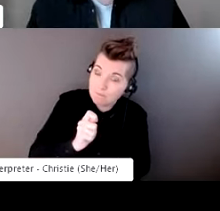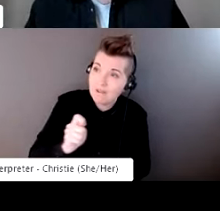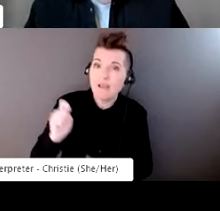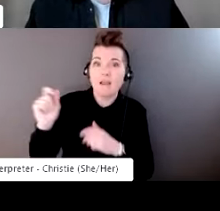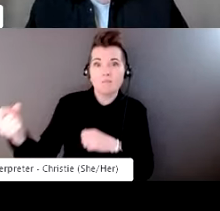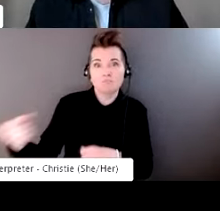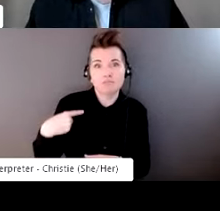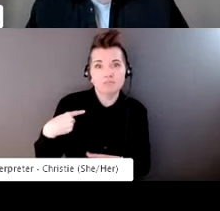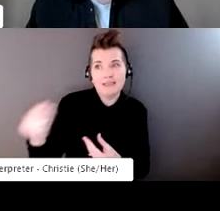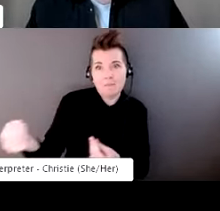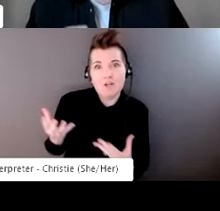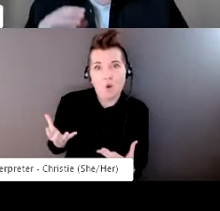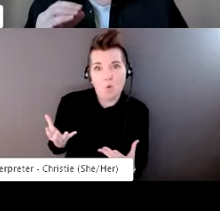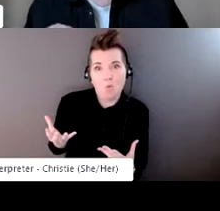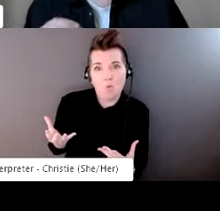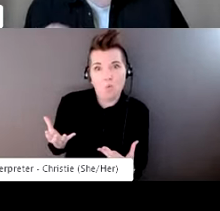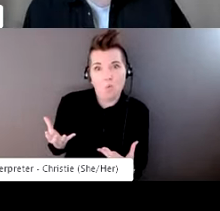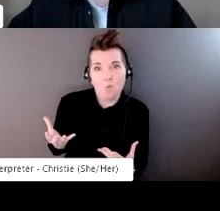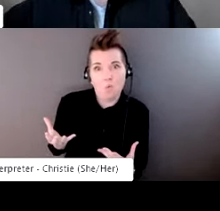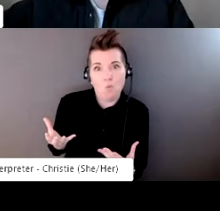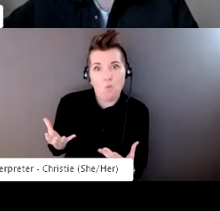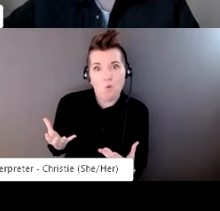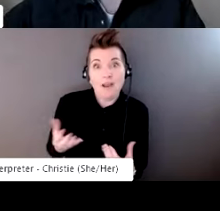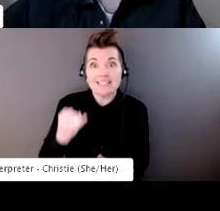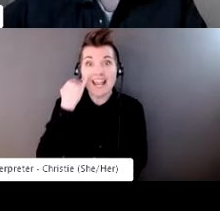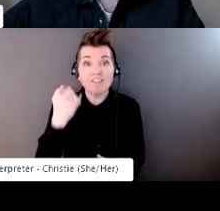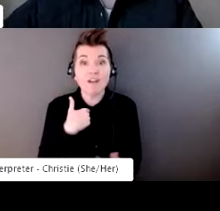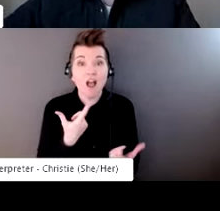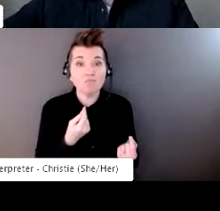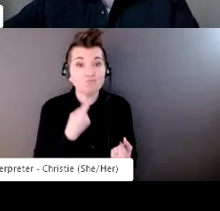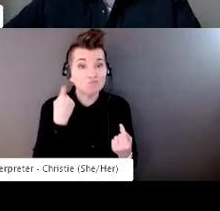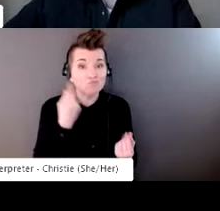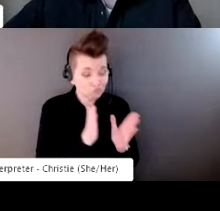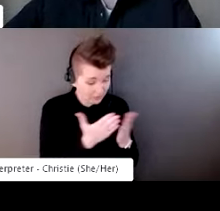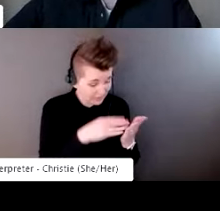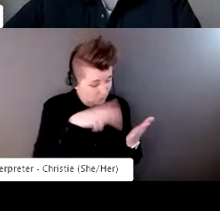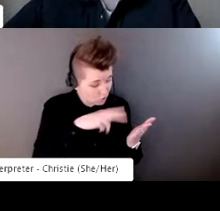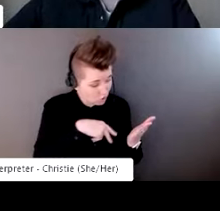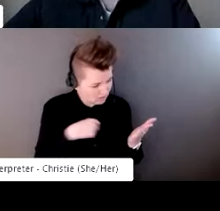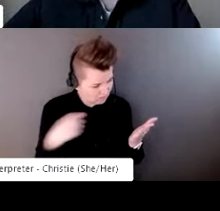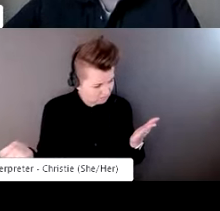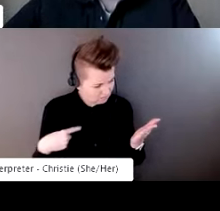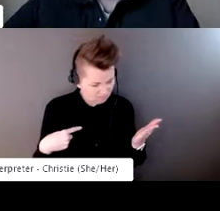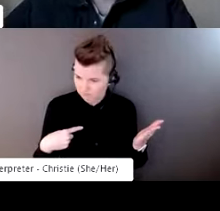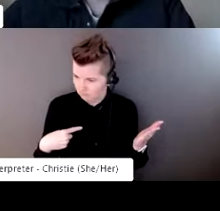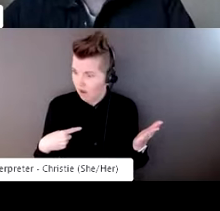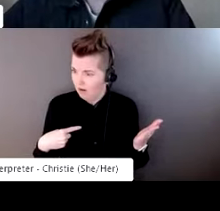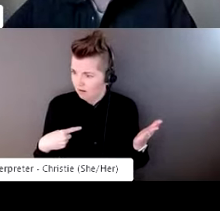iPad, you can get these alerts so that if someone processes a payment that you aren't expecting, you can notify the bank